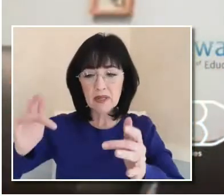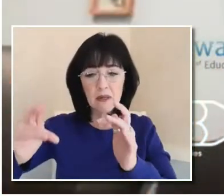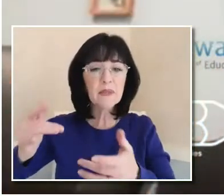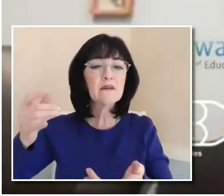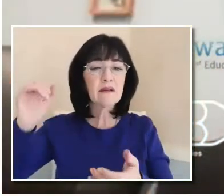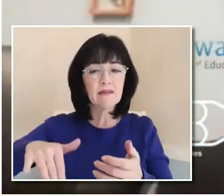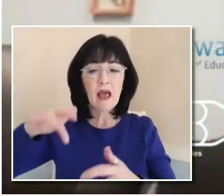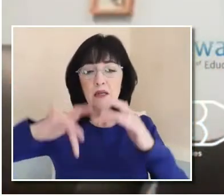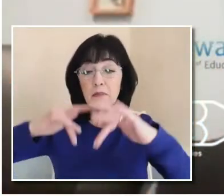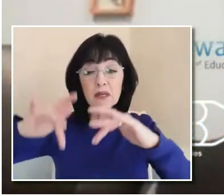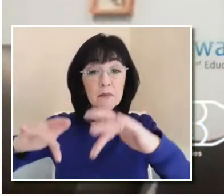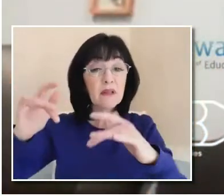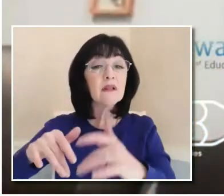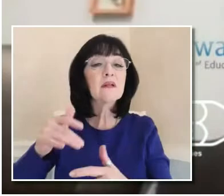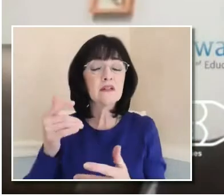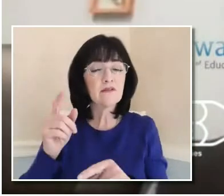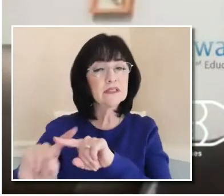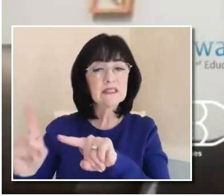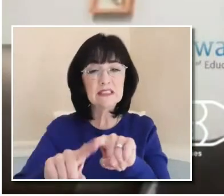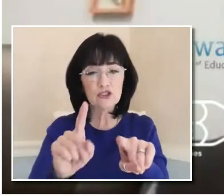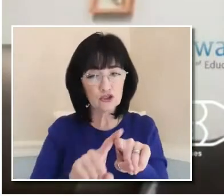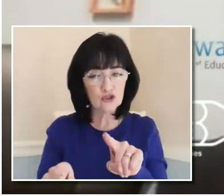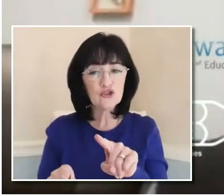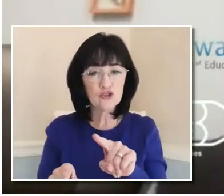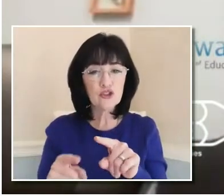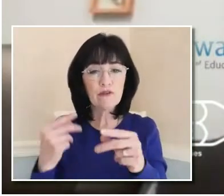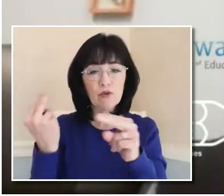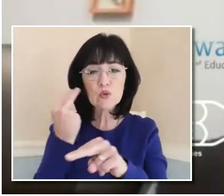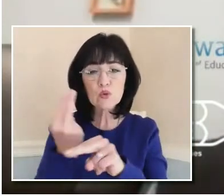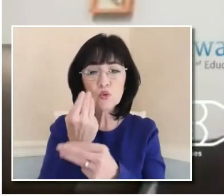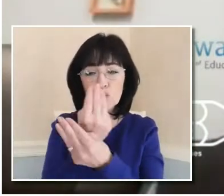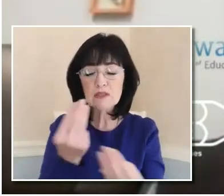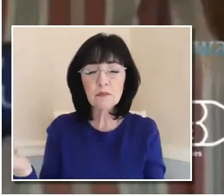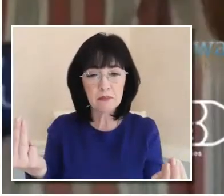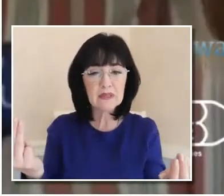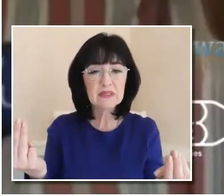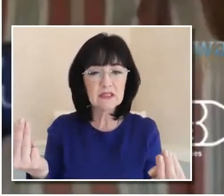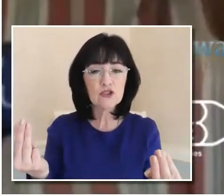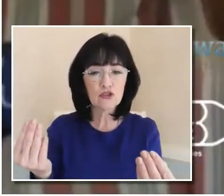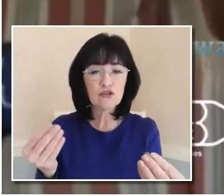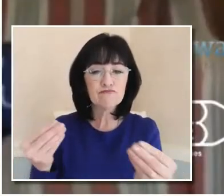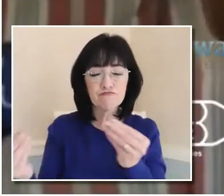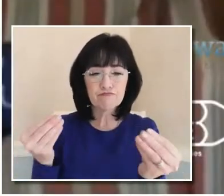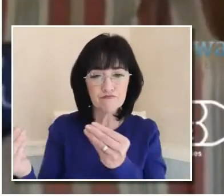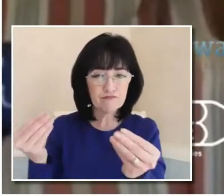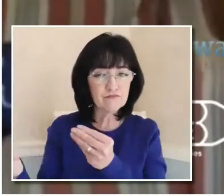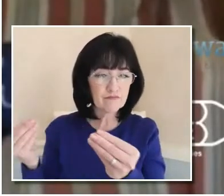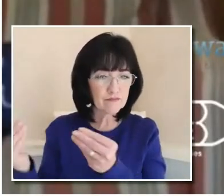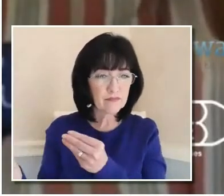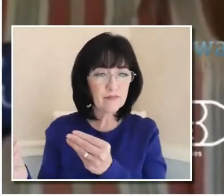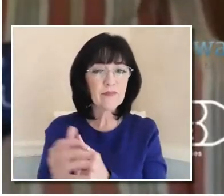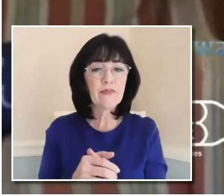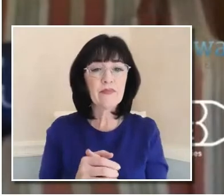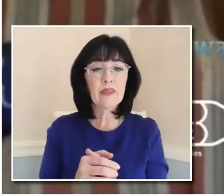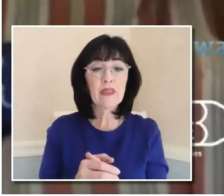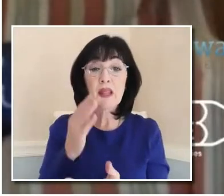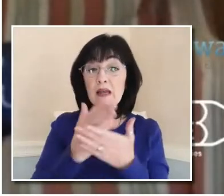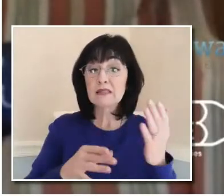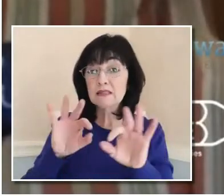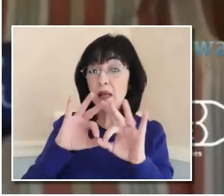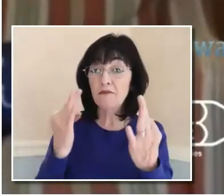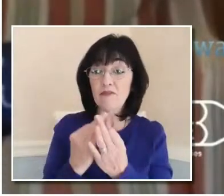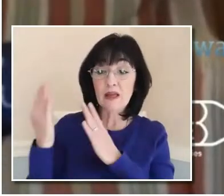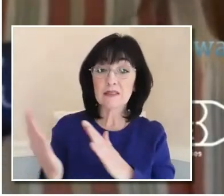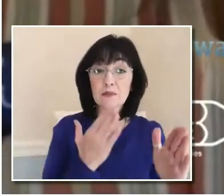same strategy to support their thinking when they're doing those math chat videos. Families are planning vacations. Again, if you're starting to